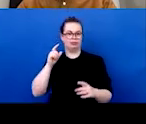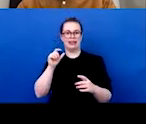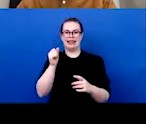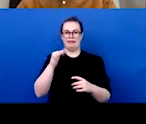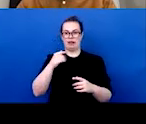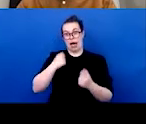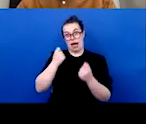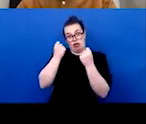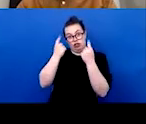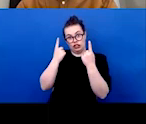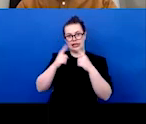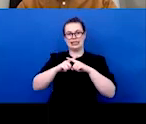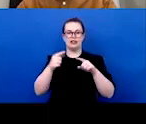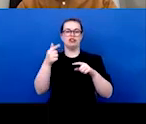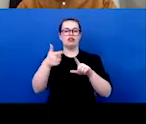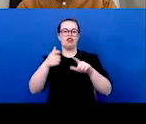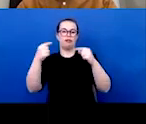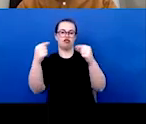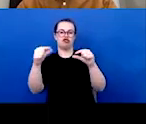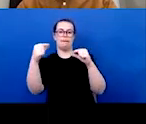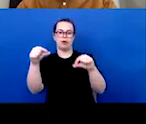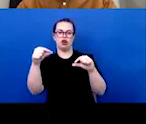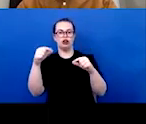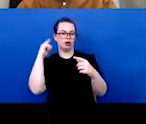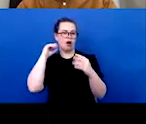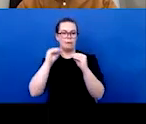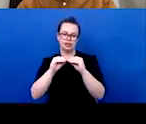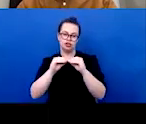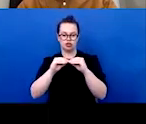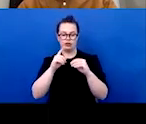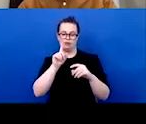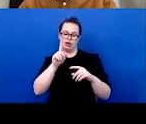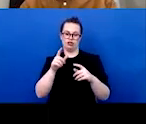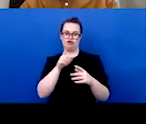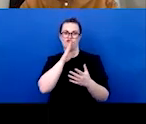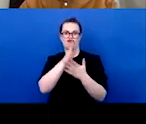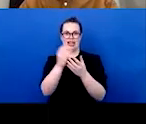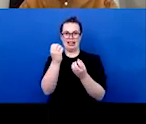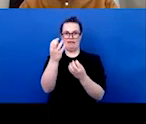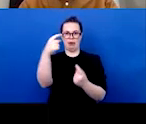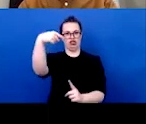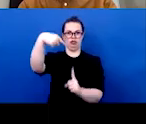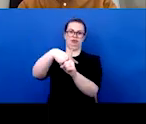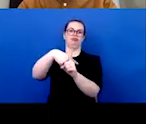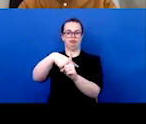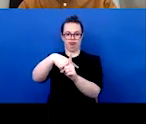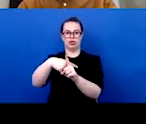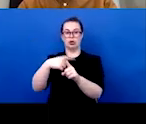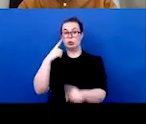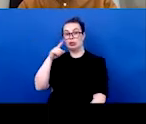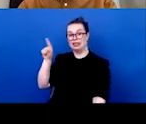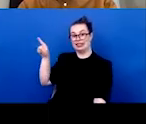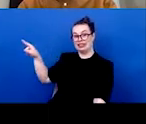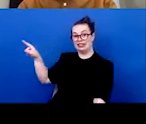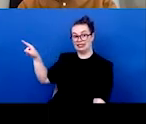stream. And this is the process that corresponds to the dotted backward going arrow in my cartoon